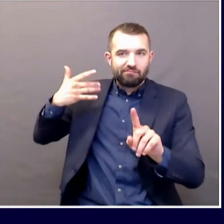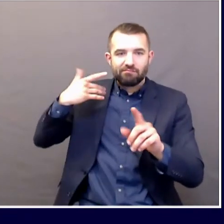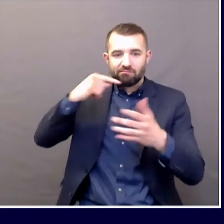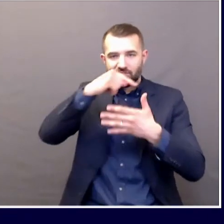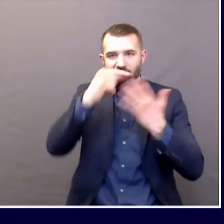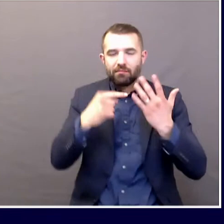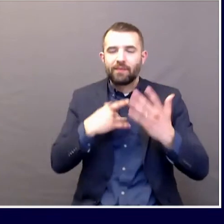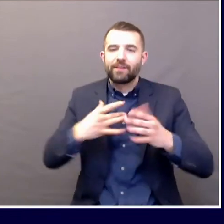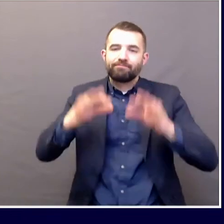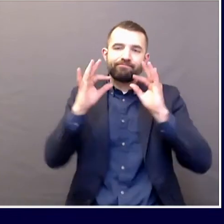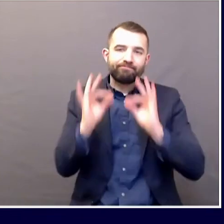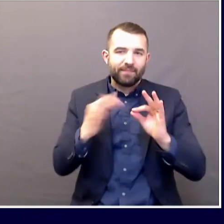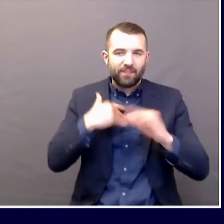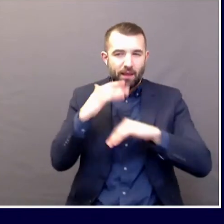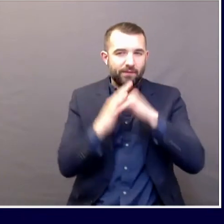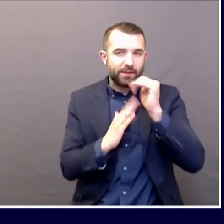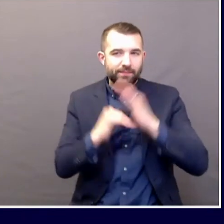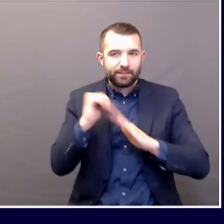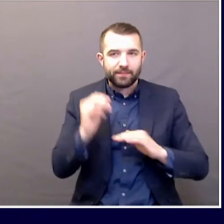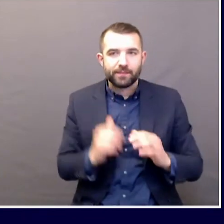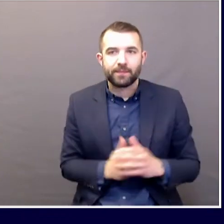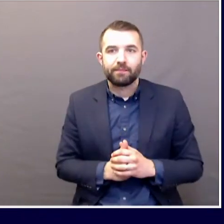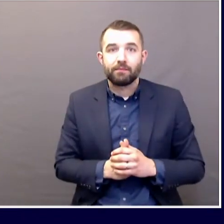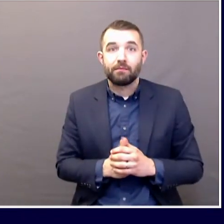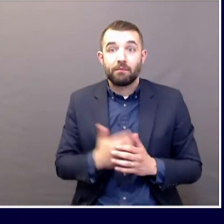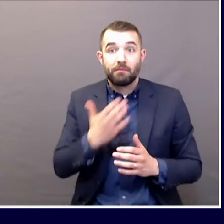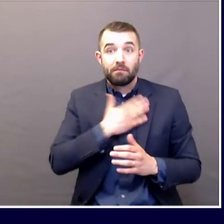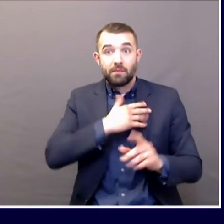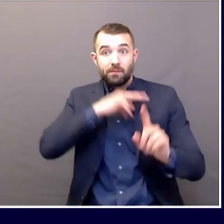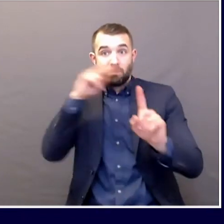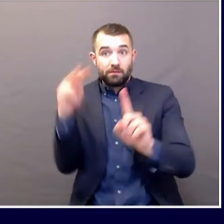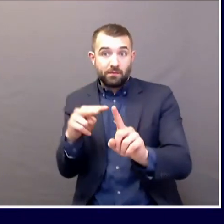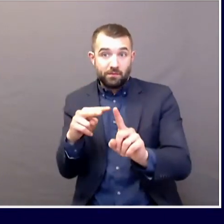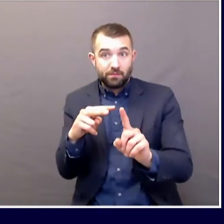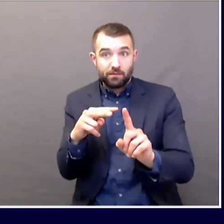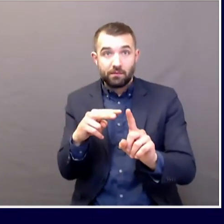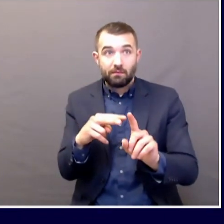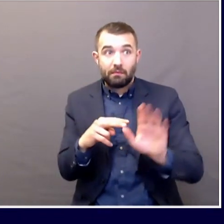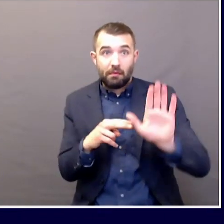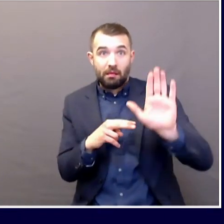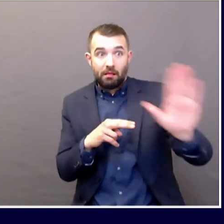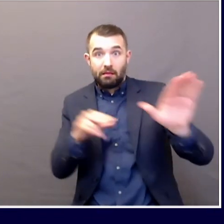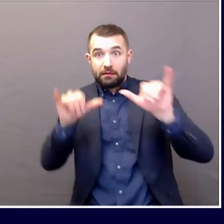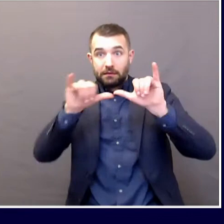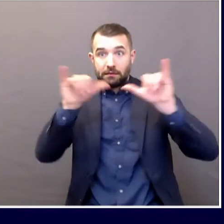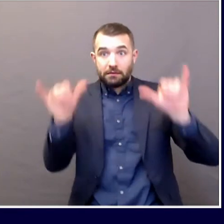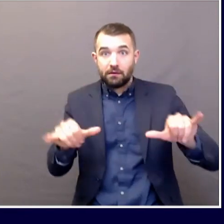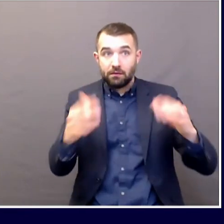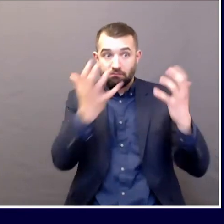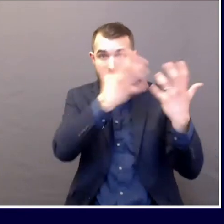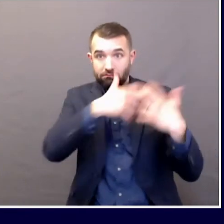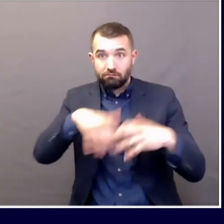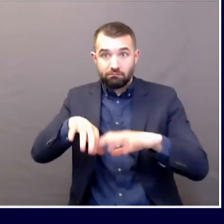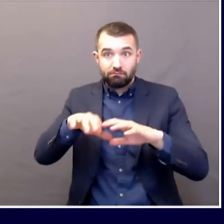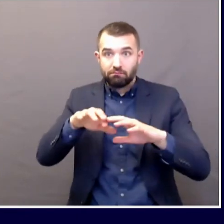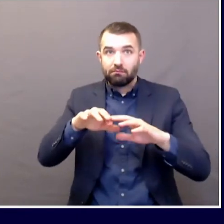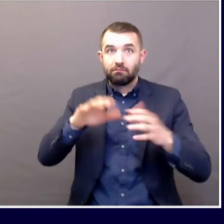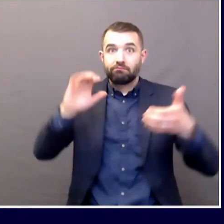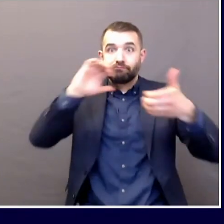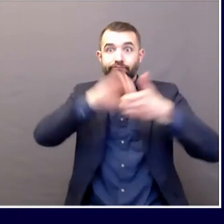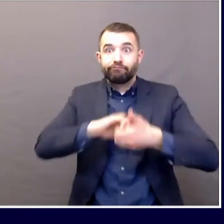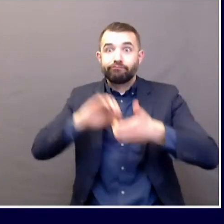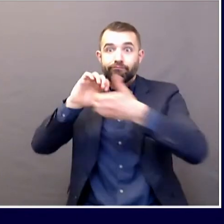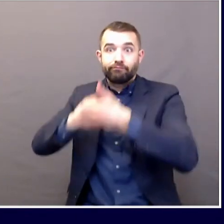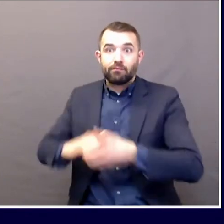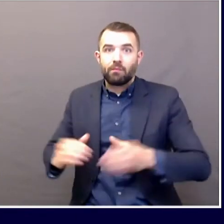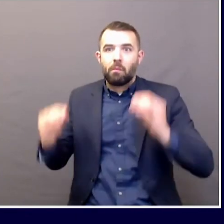and the throughput that those stores can achieve means that by selecting those partners, we can get a lot of Maine people vaccinated